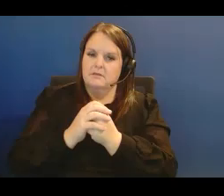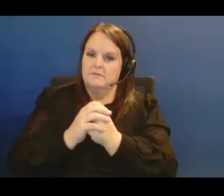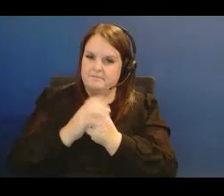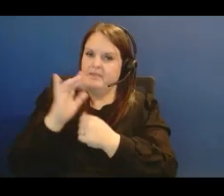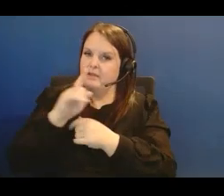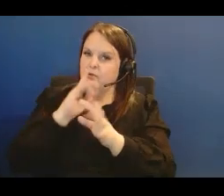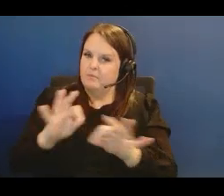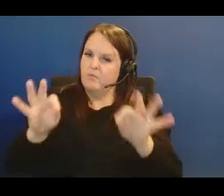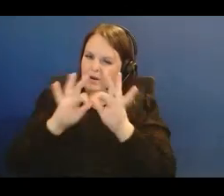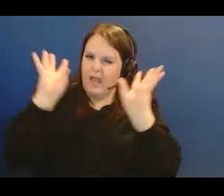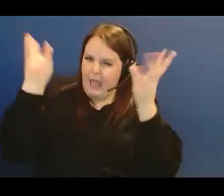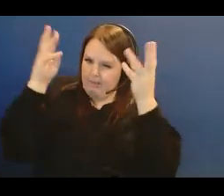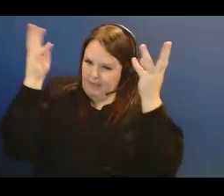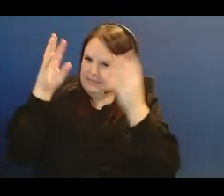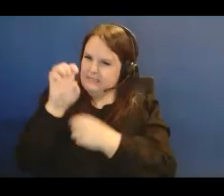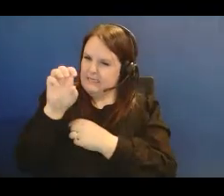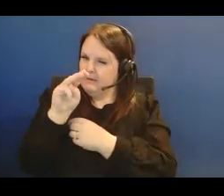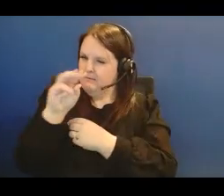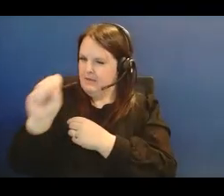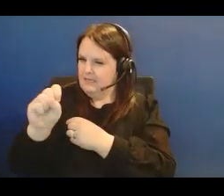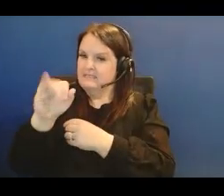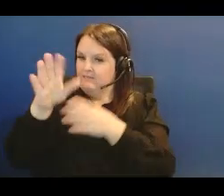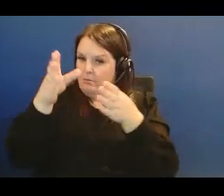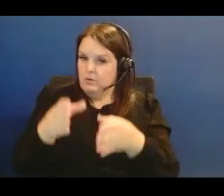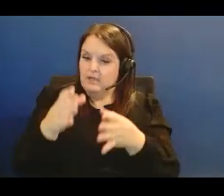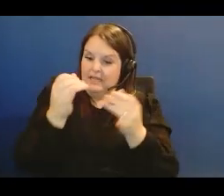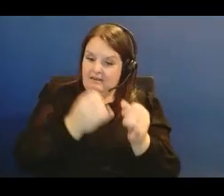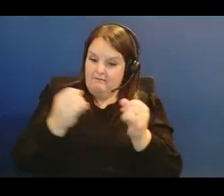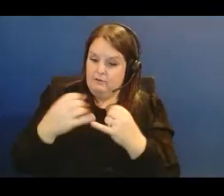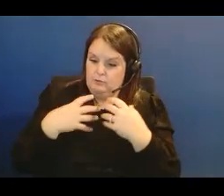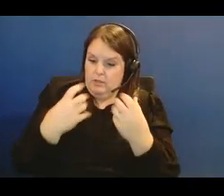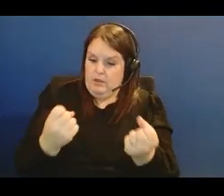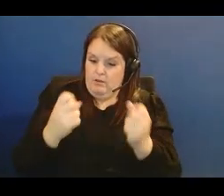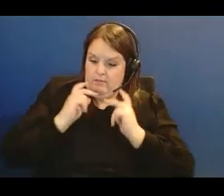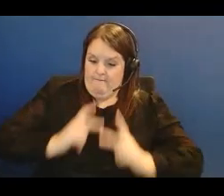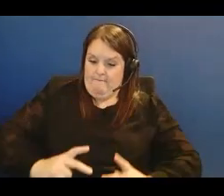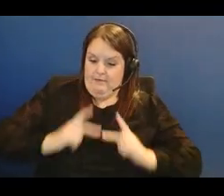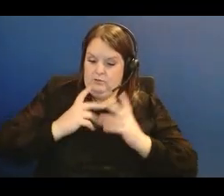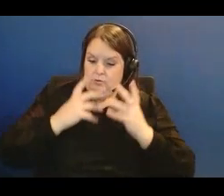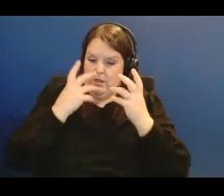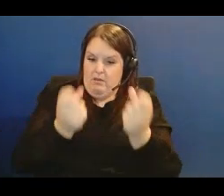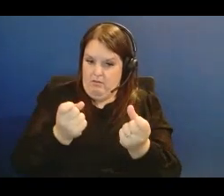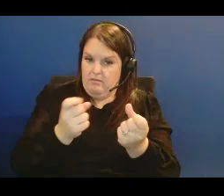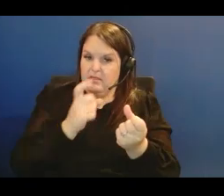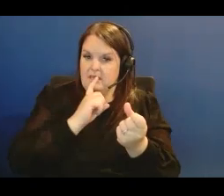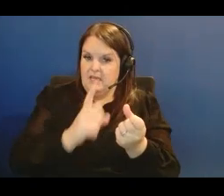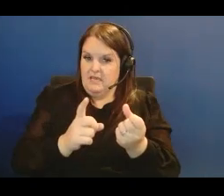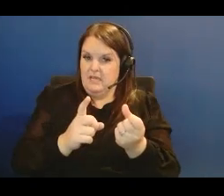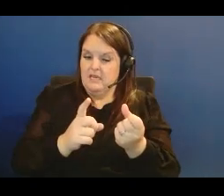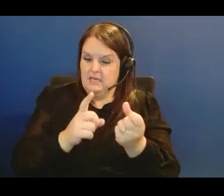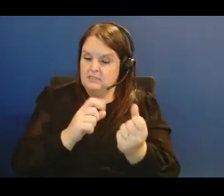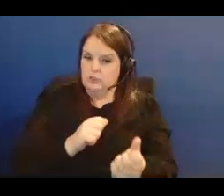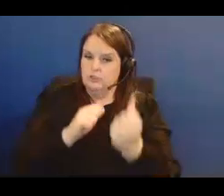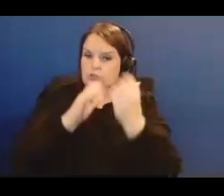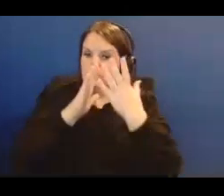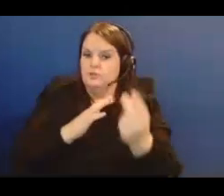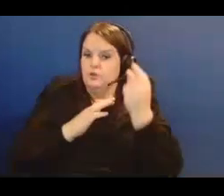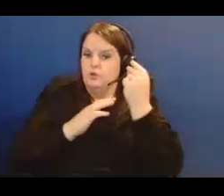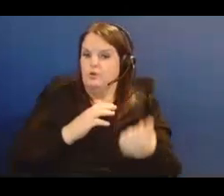or EMS, is when our individual health, our physical health, is really being addressed through urgent